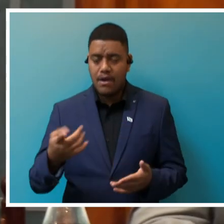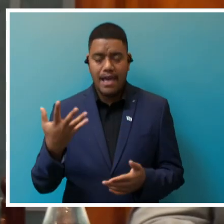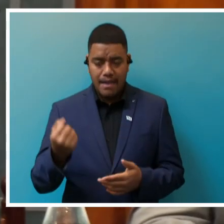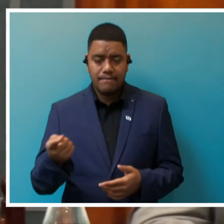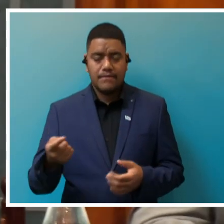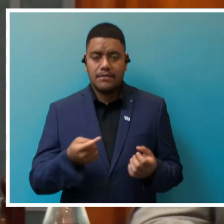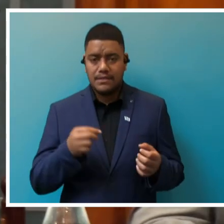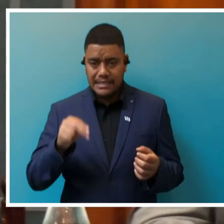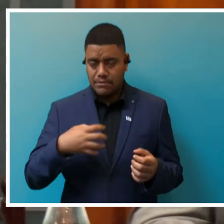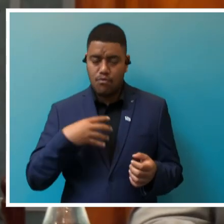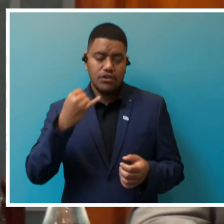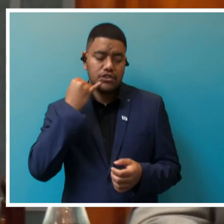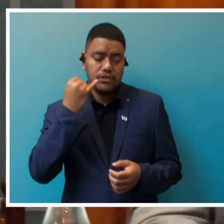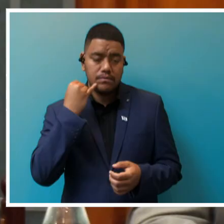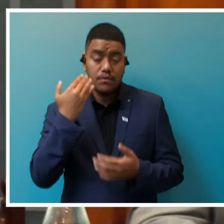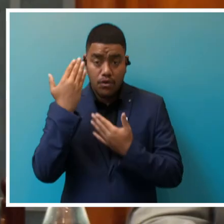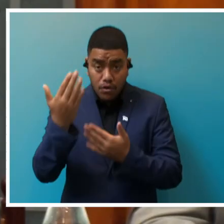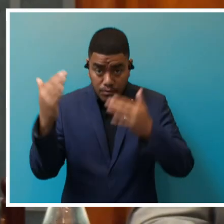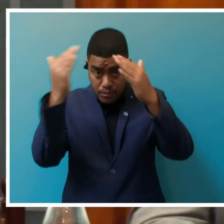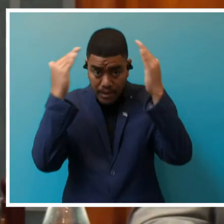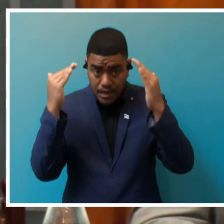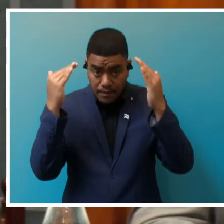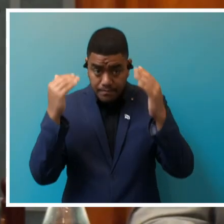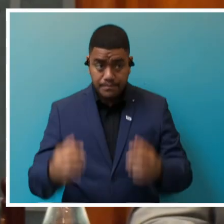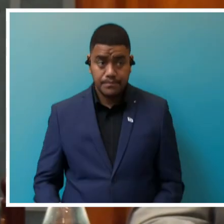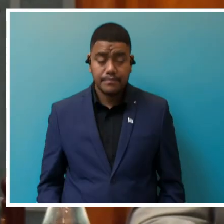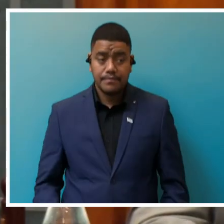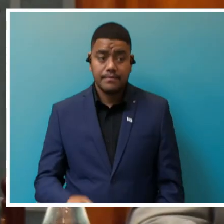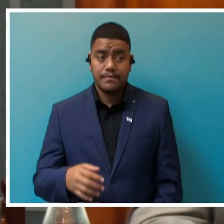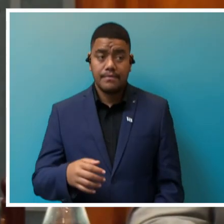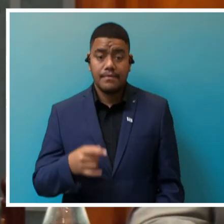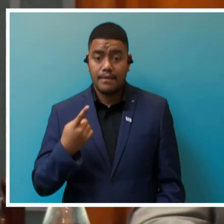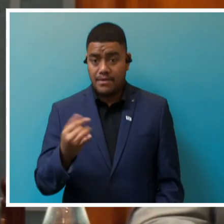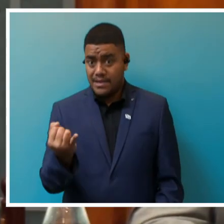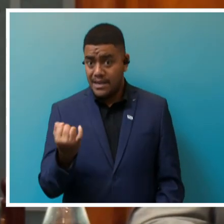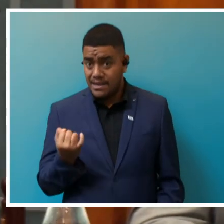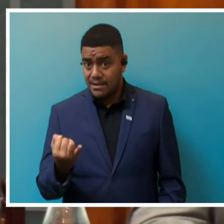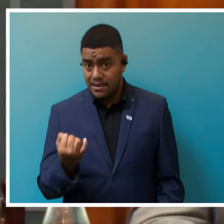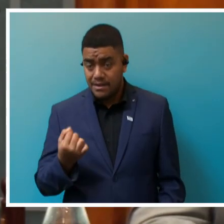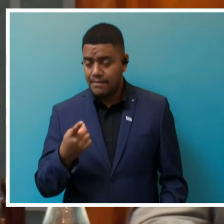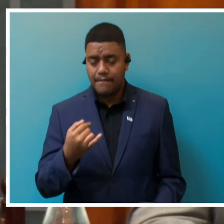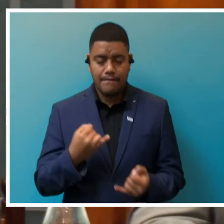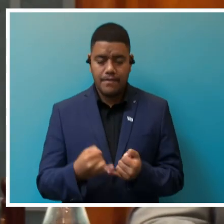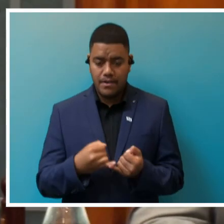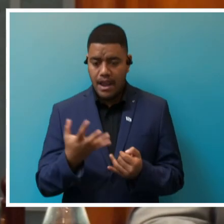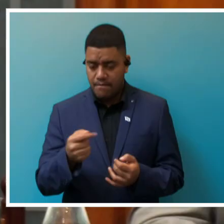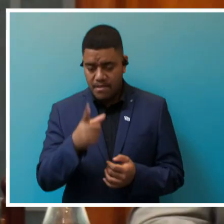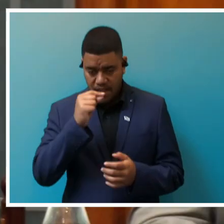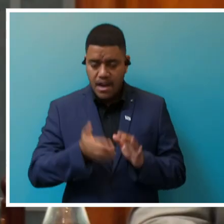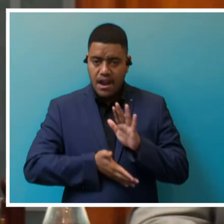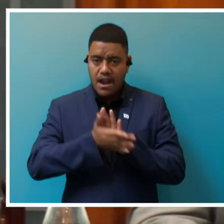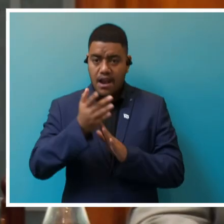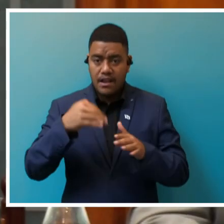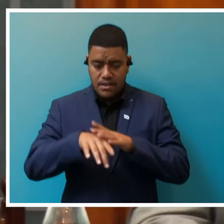supply. Honourable Speaker, with regards to foreign earning, there is significant potential in the local